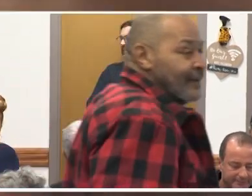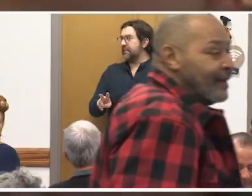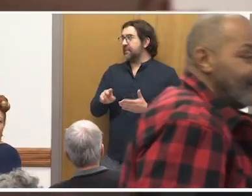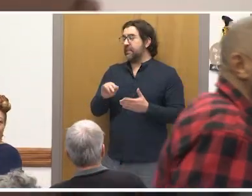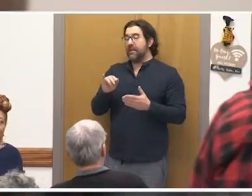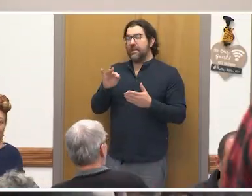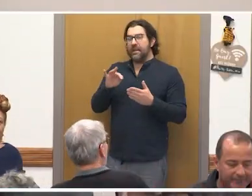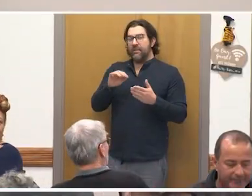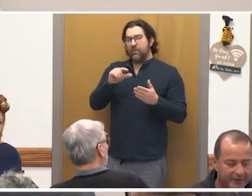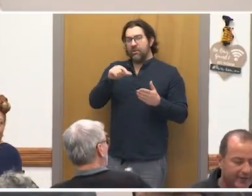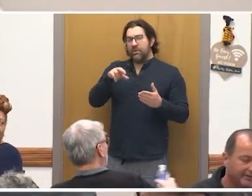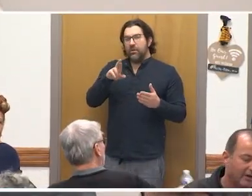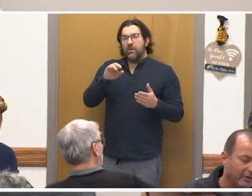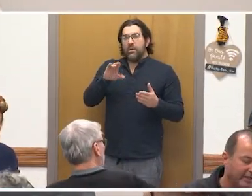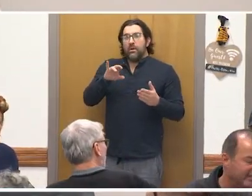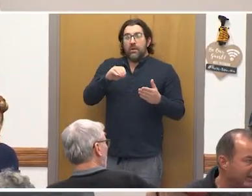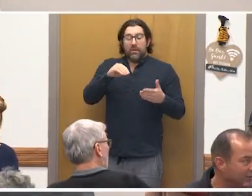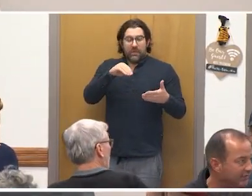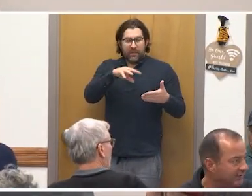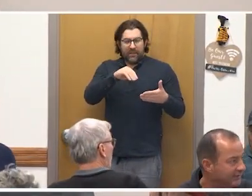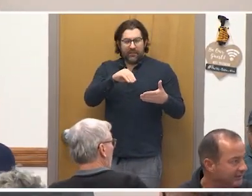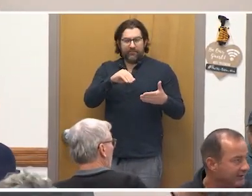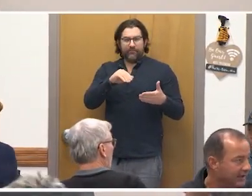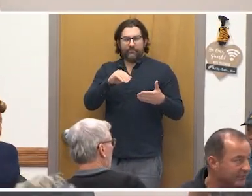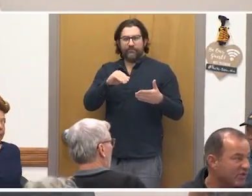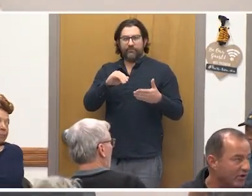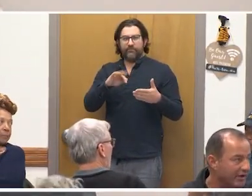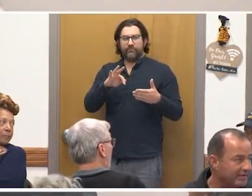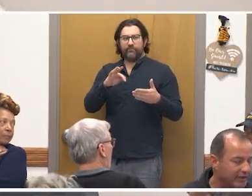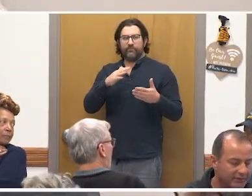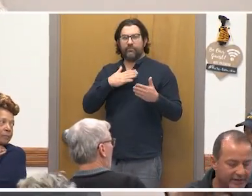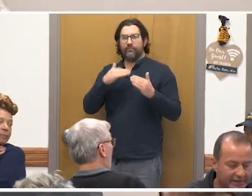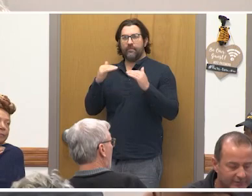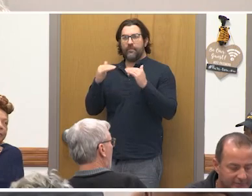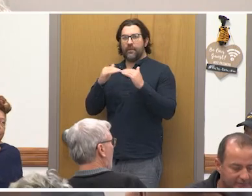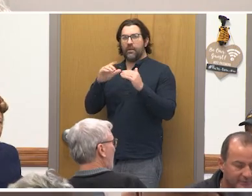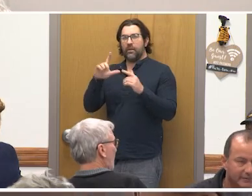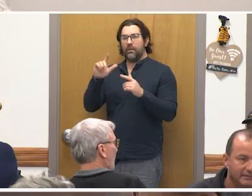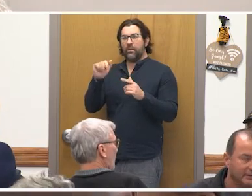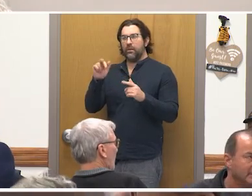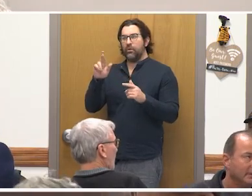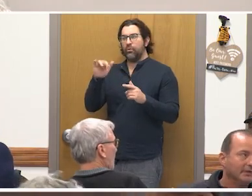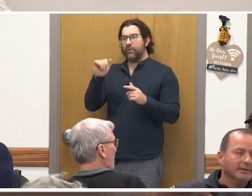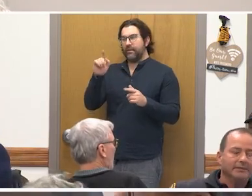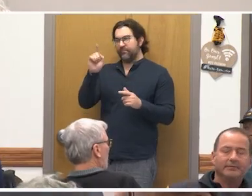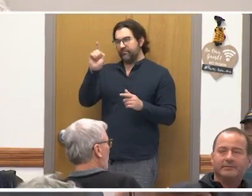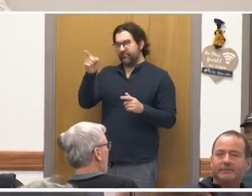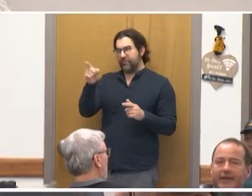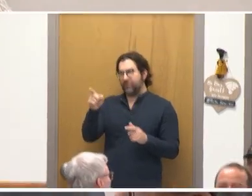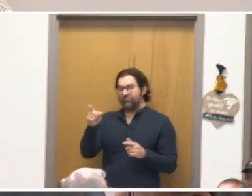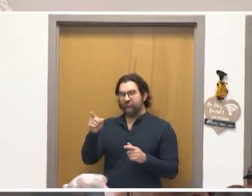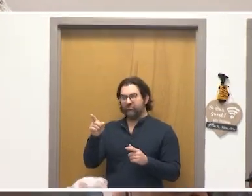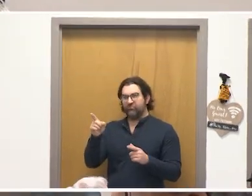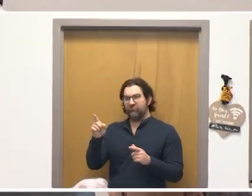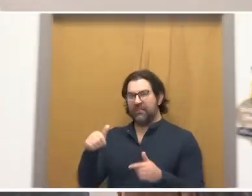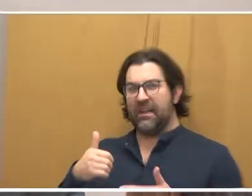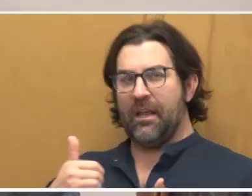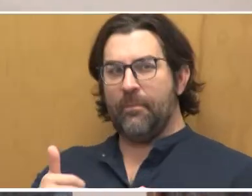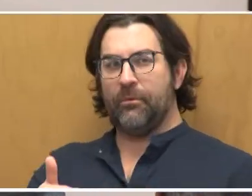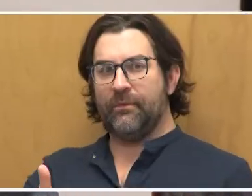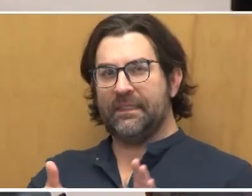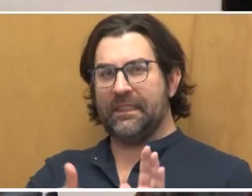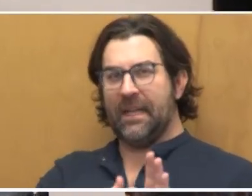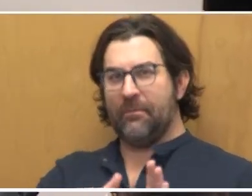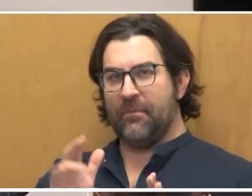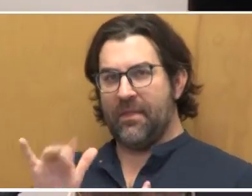with the QR code, if this is not your style, my colleague Laura here in the middle will be happy to help you get signed